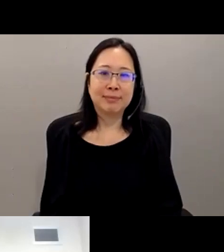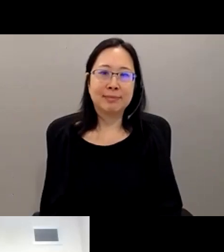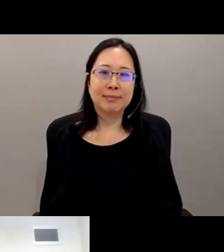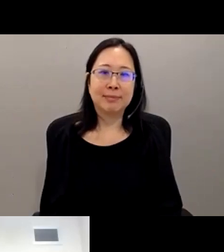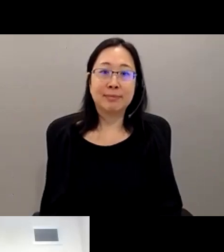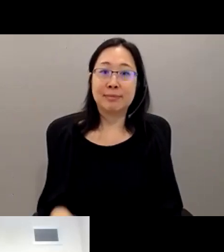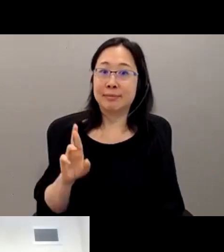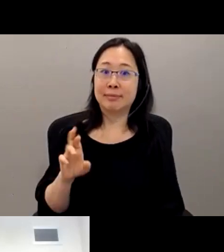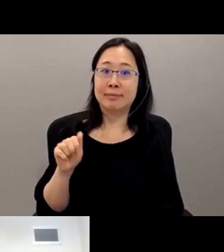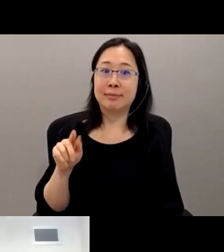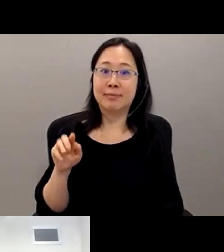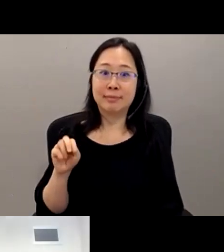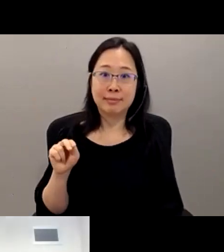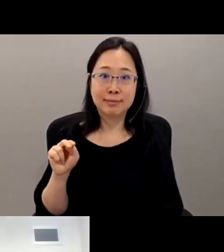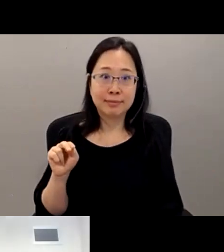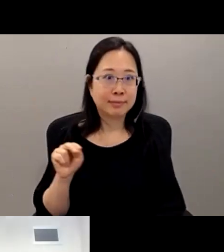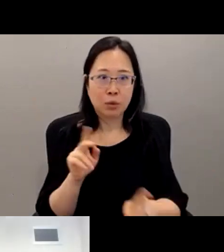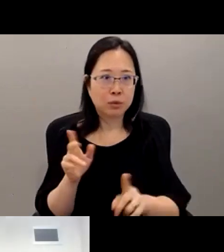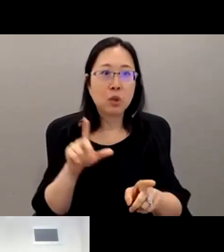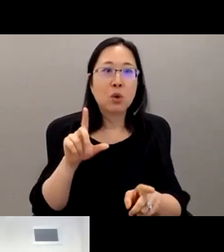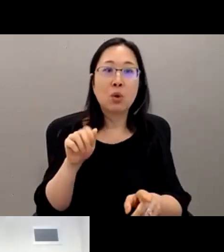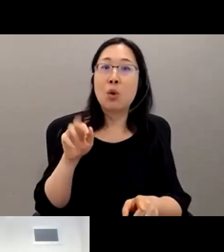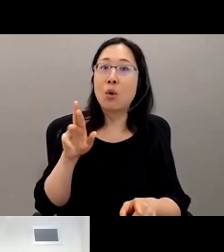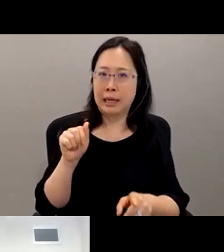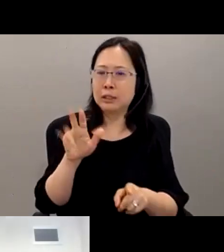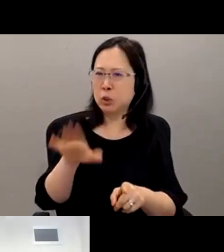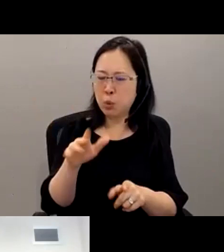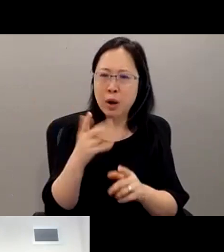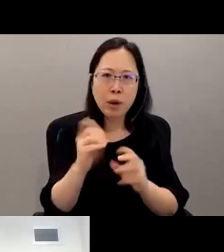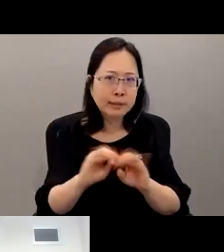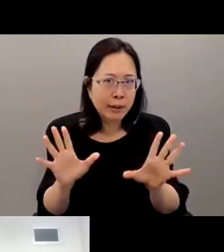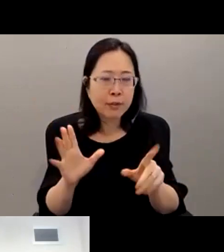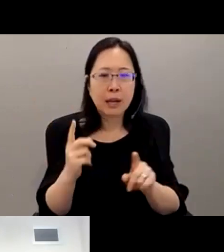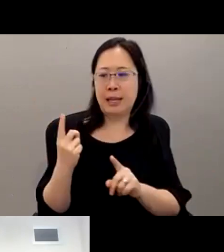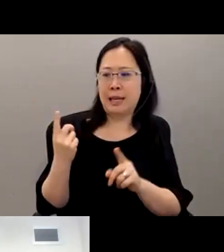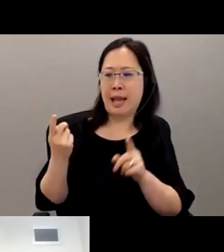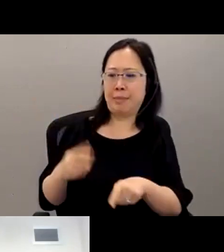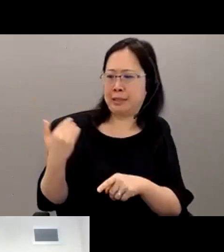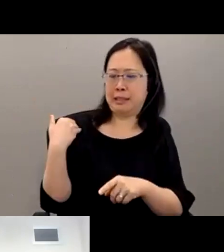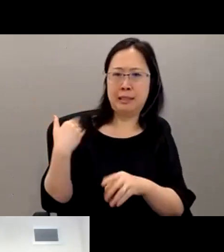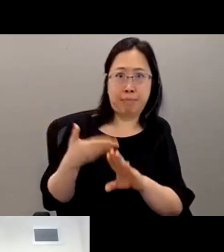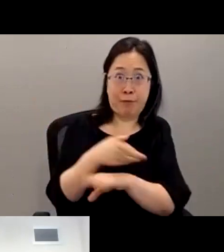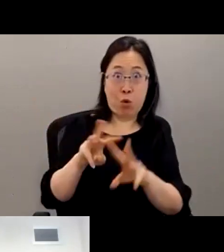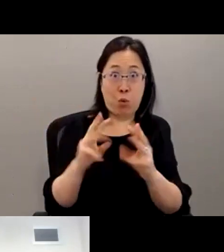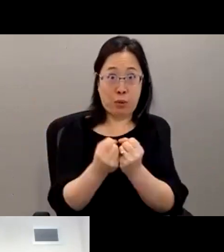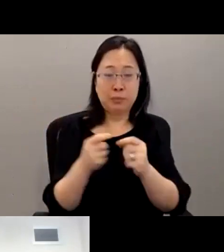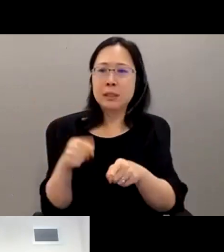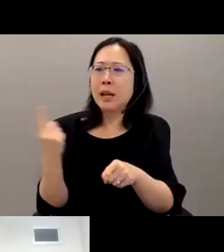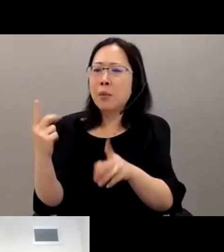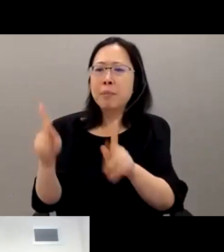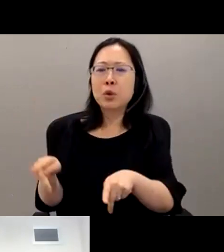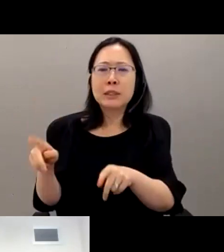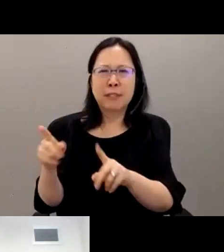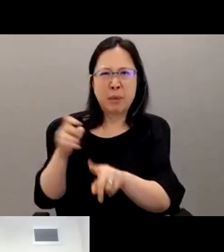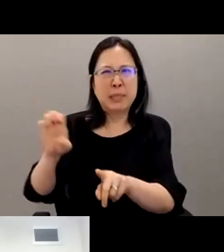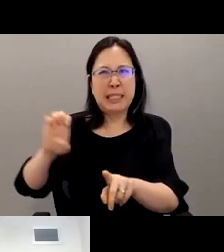So just to clarify, Julie, I did receive an email before this webinar, somebody excited, and they live out in the East region.